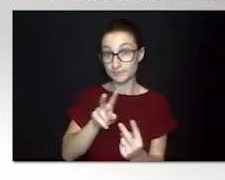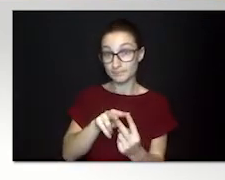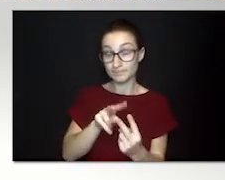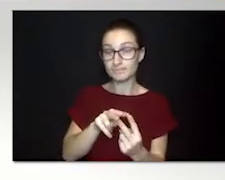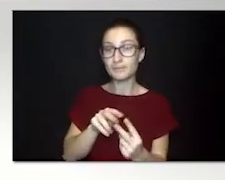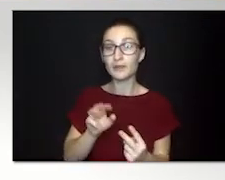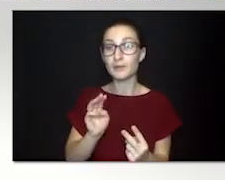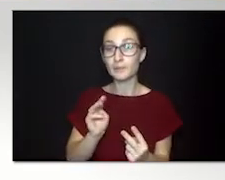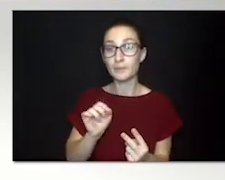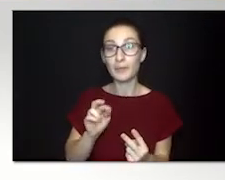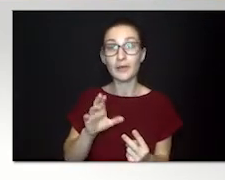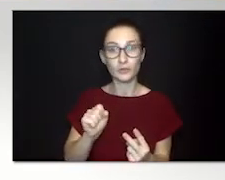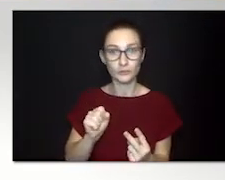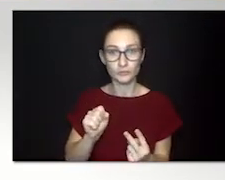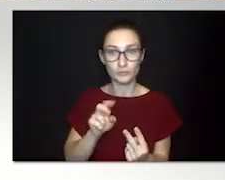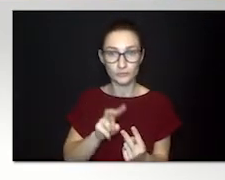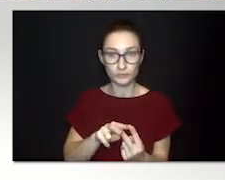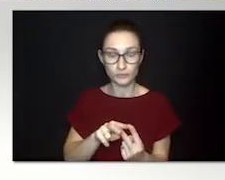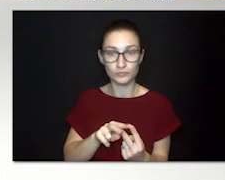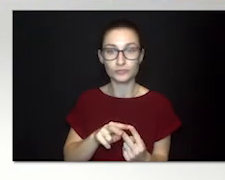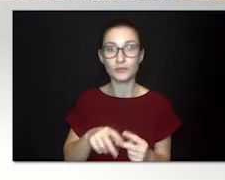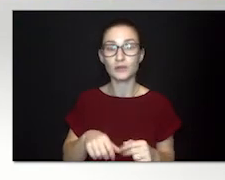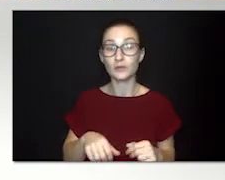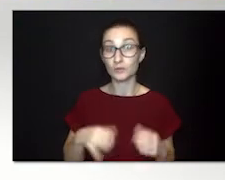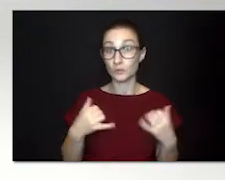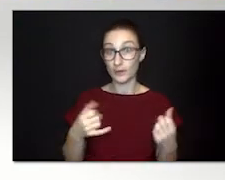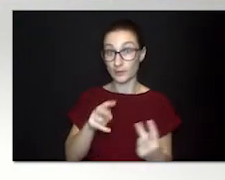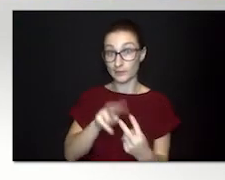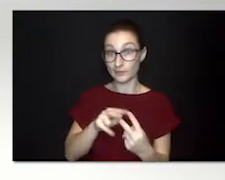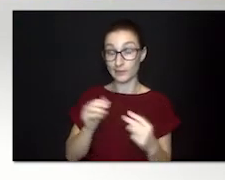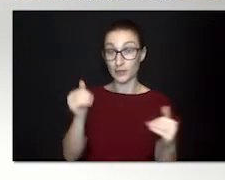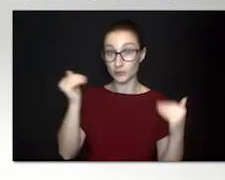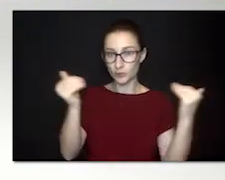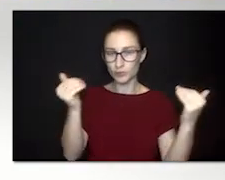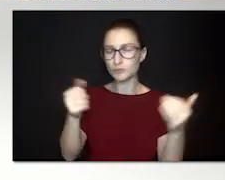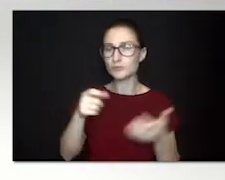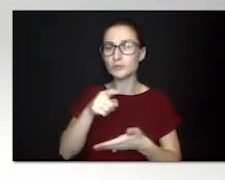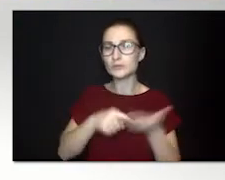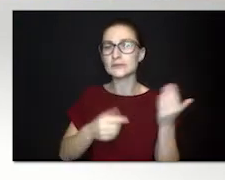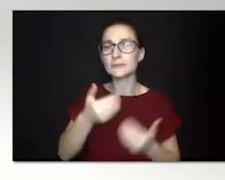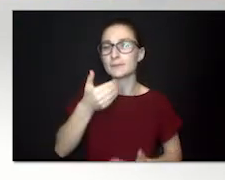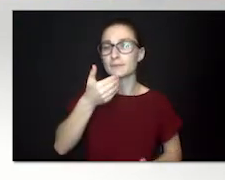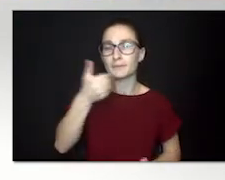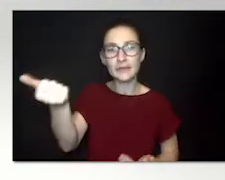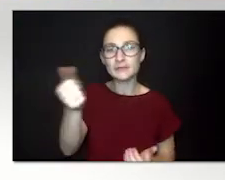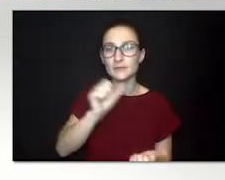when that happened. Right. So now the question is, now that they're adults, what's the best course of action?